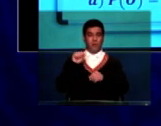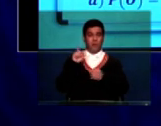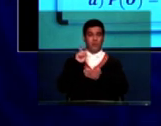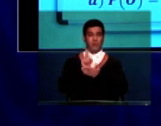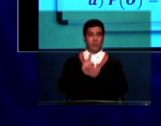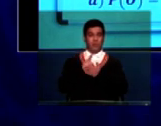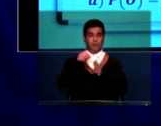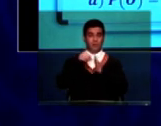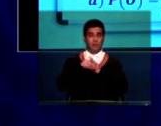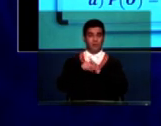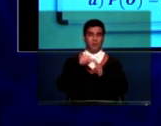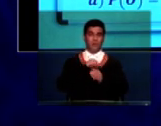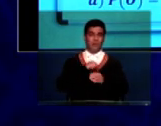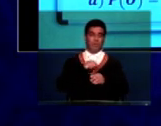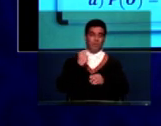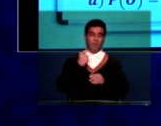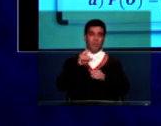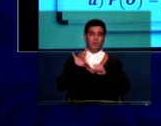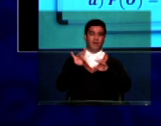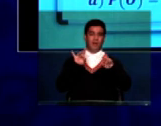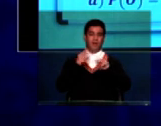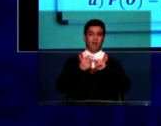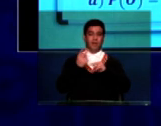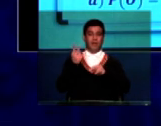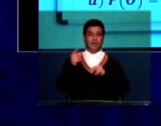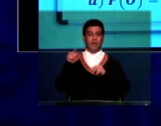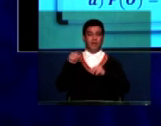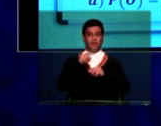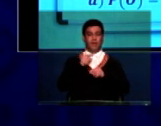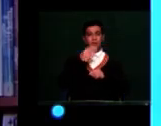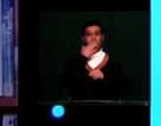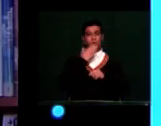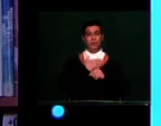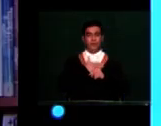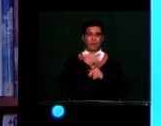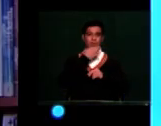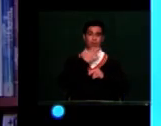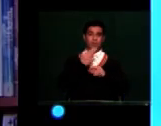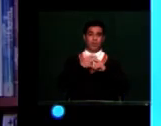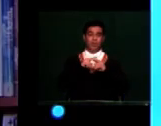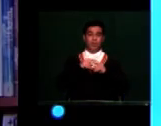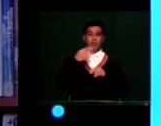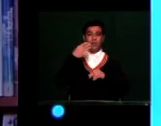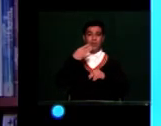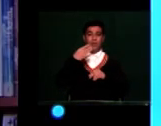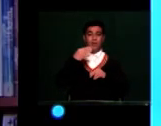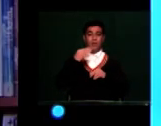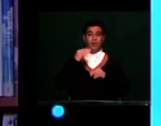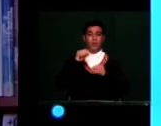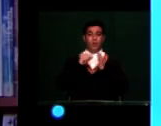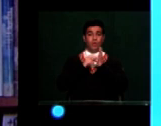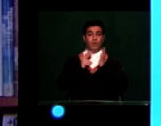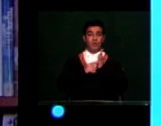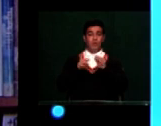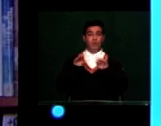ya'ni ixtiyoriy tanlangan o'quvchi ikkala mevani yoqtirish ehtimolligi 40 dan 18 ga teng